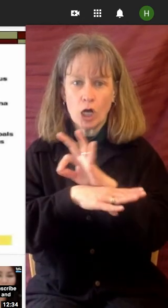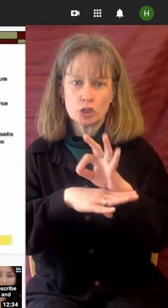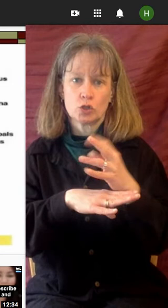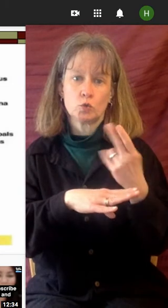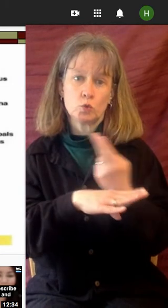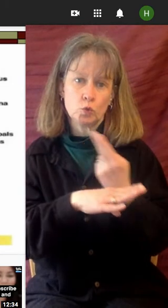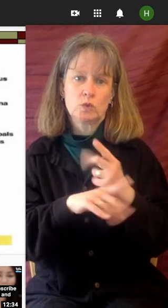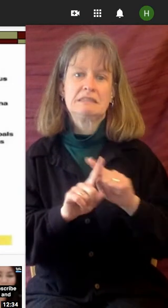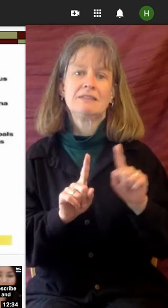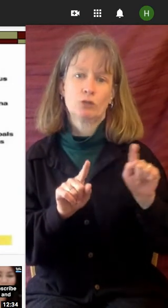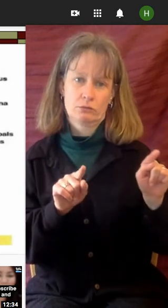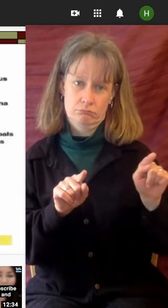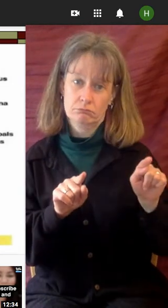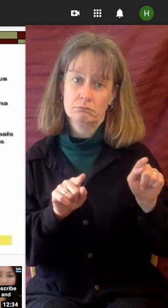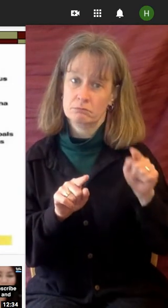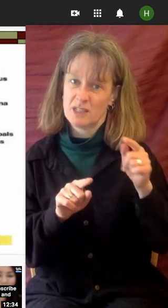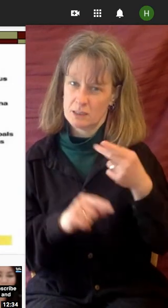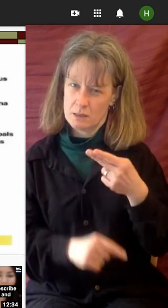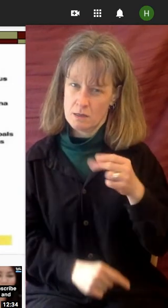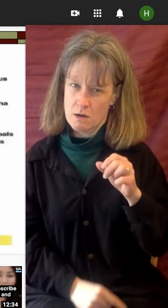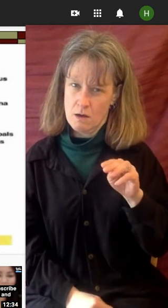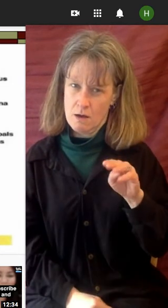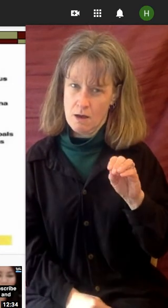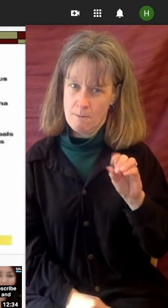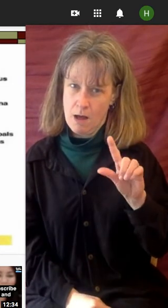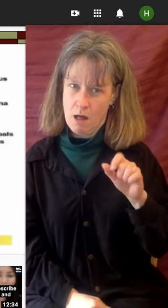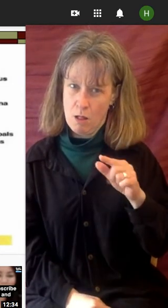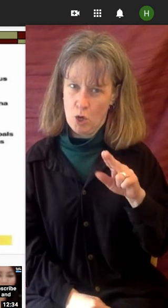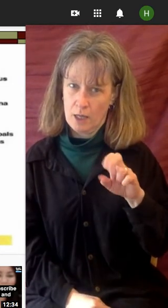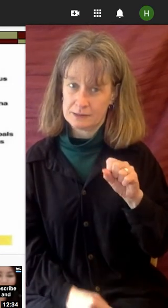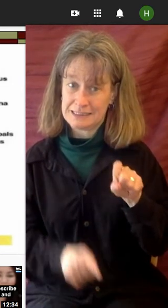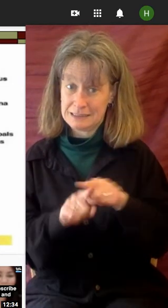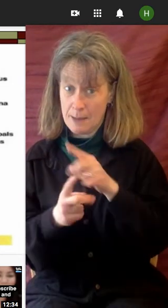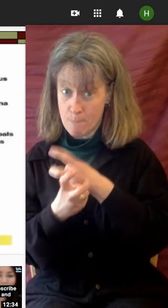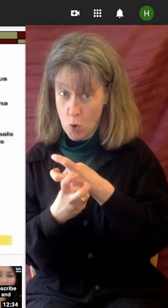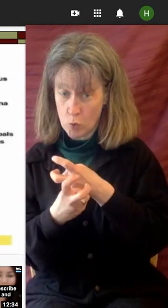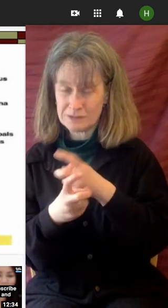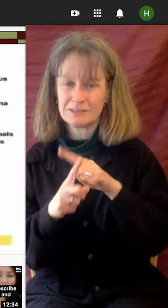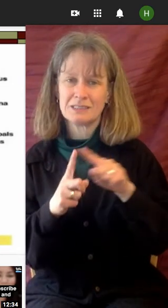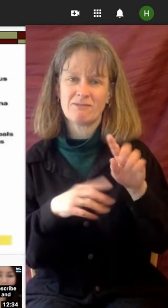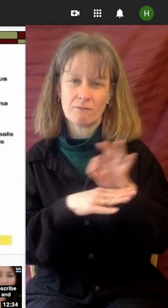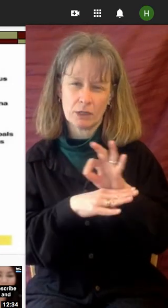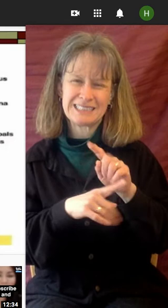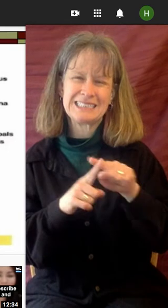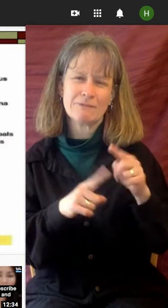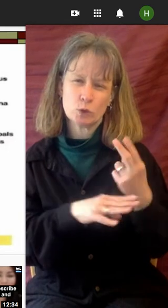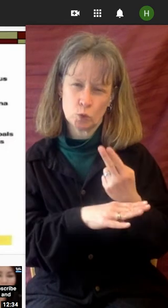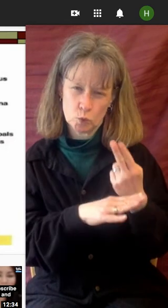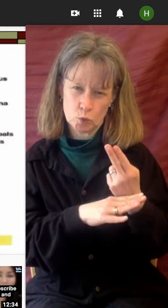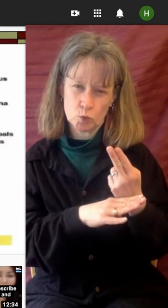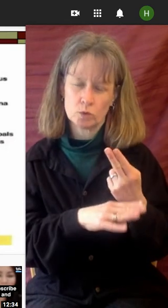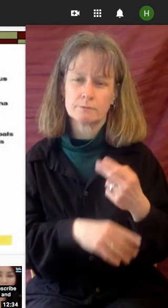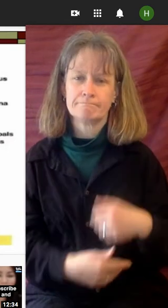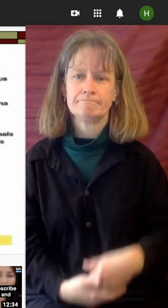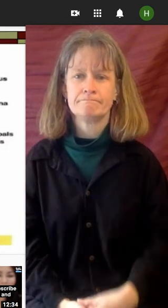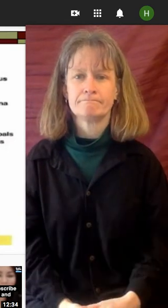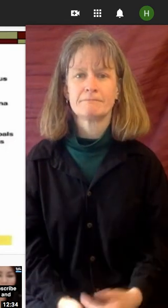Another picture, just because I love these things. So a bird, these are